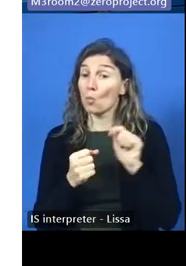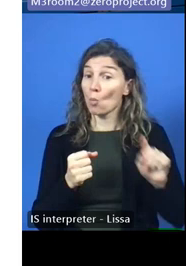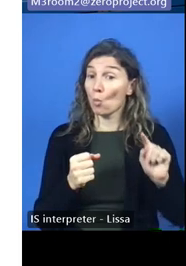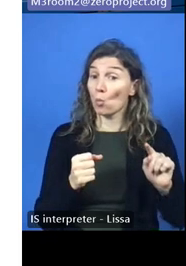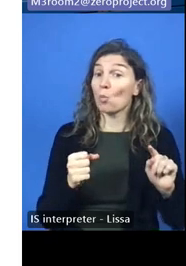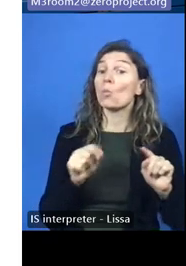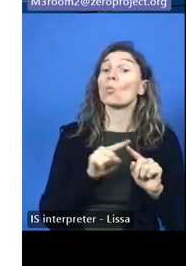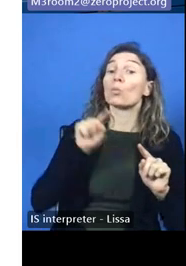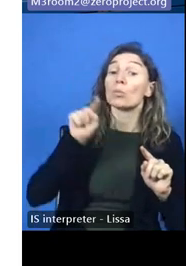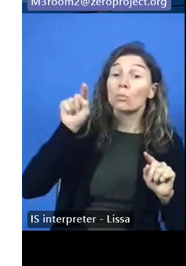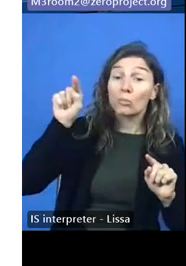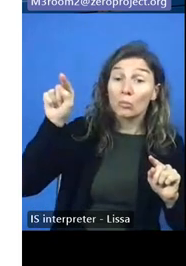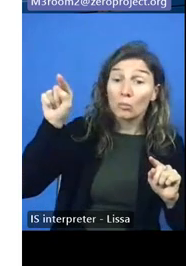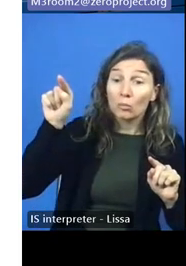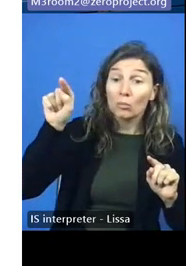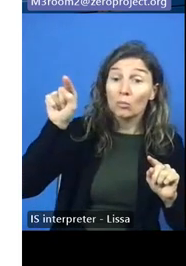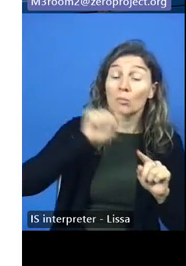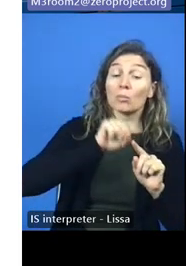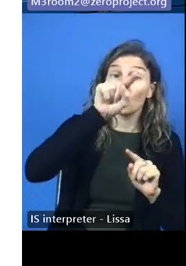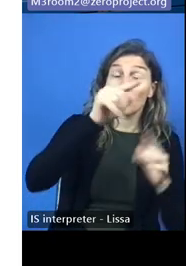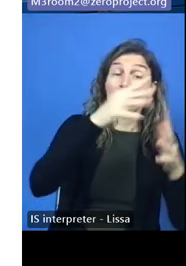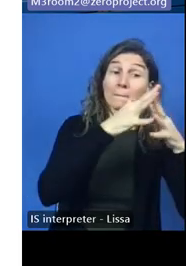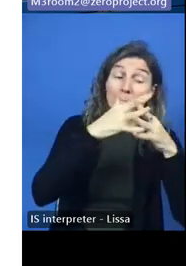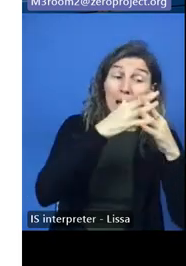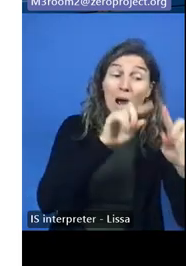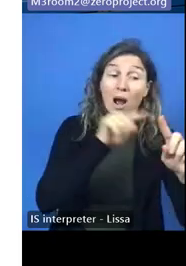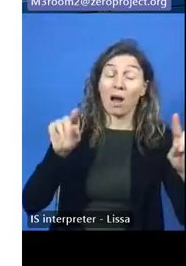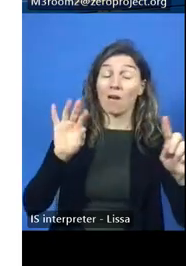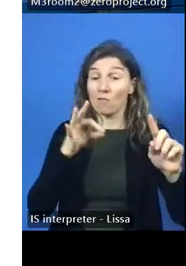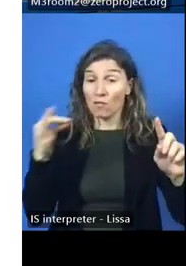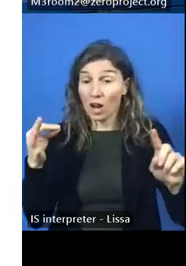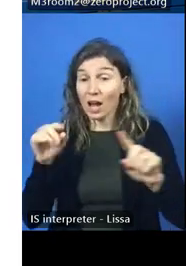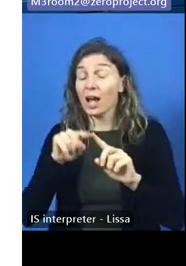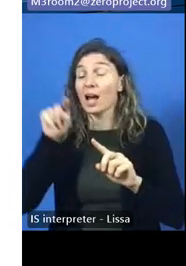in the United States, France and also in the UK.